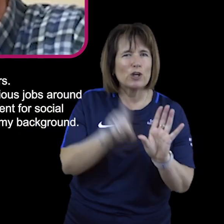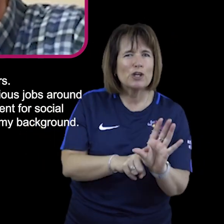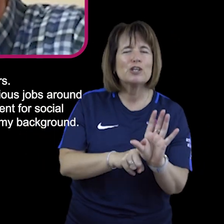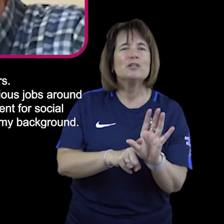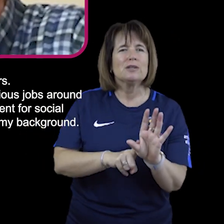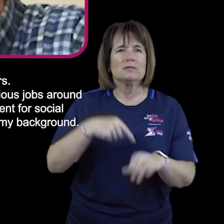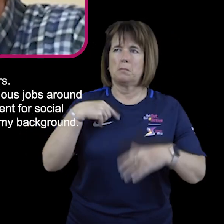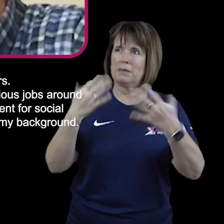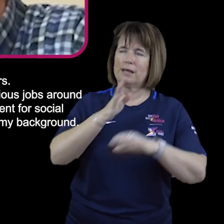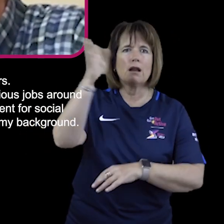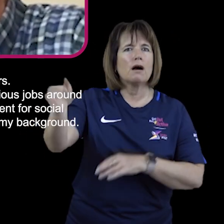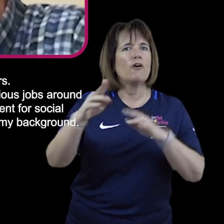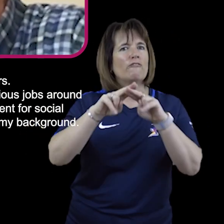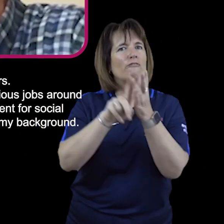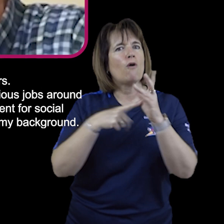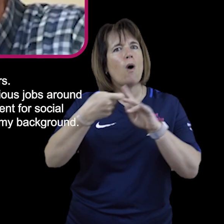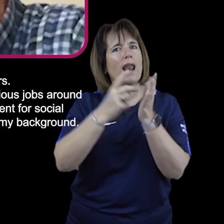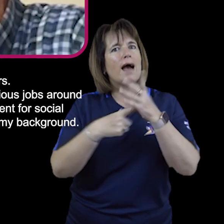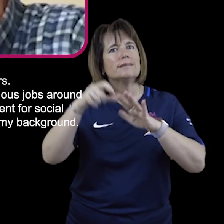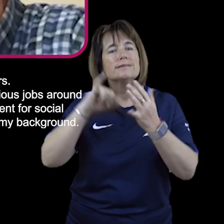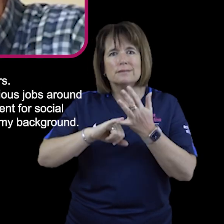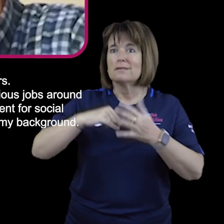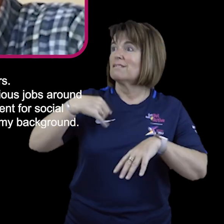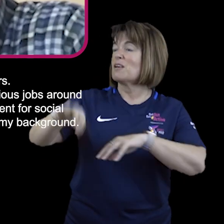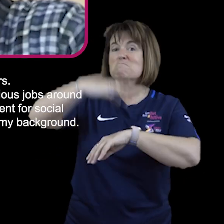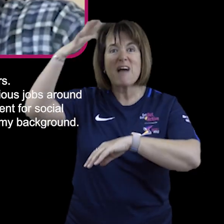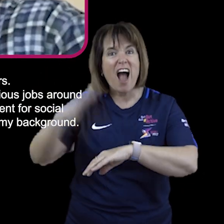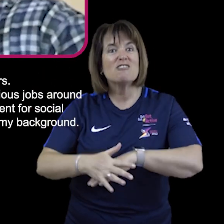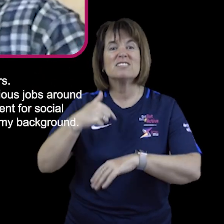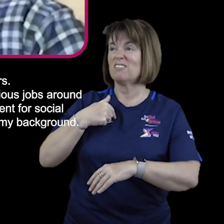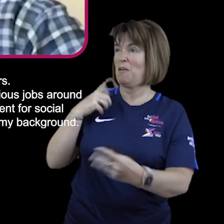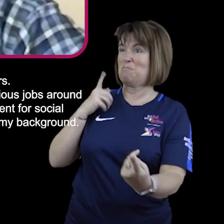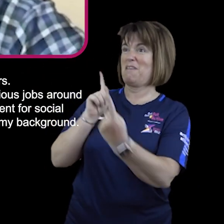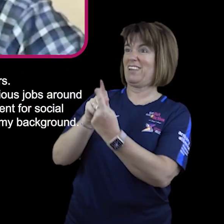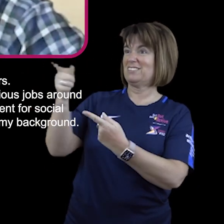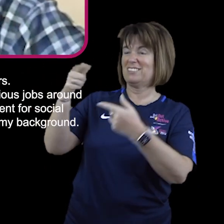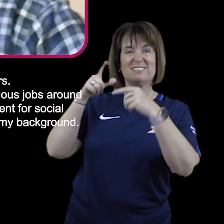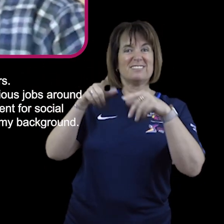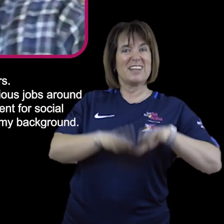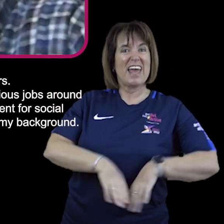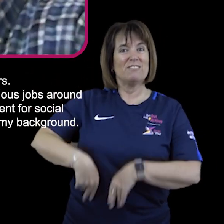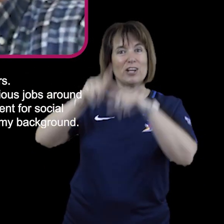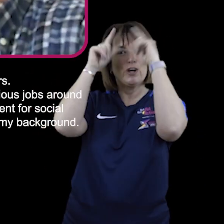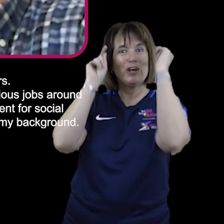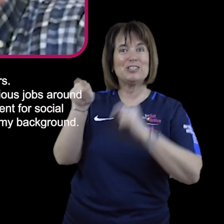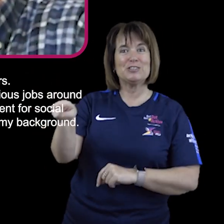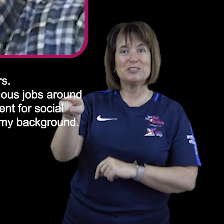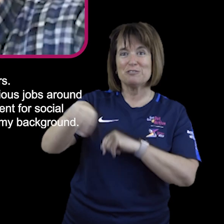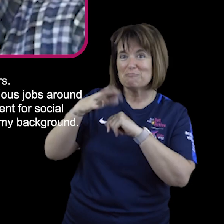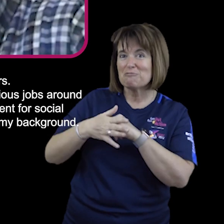years. I served in the Falklands. I got married, met a naval nurse, got married and